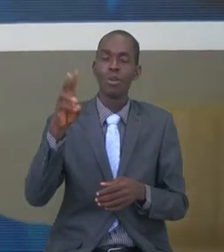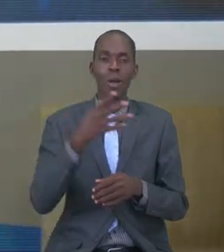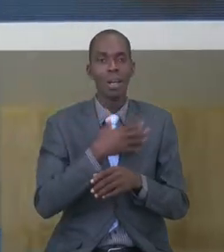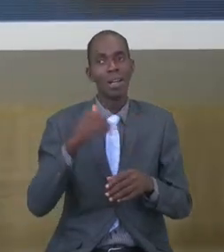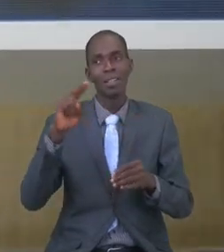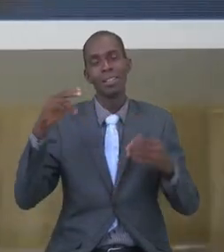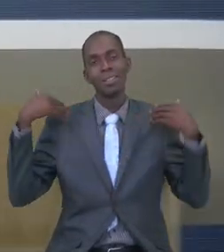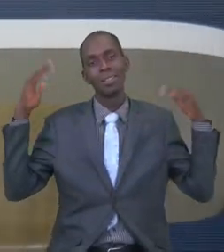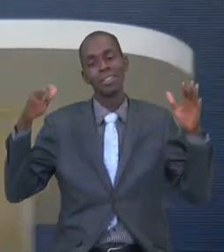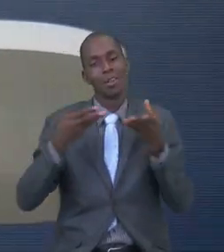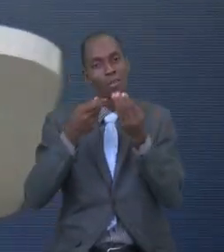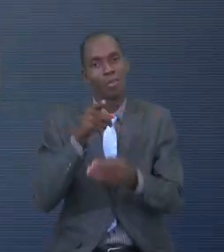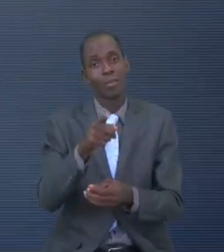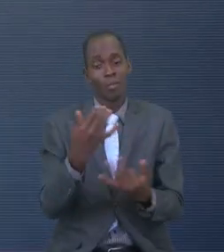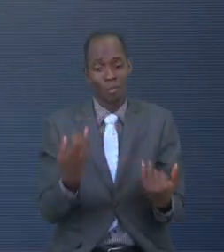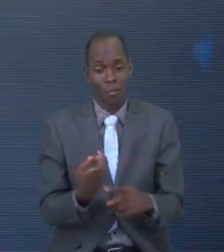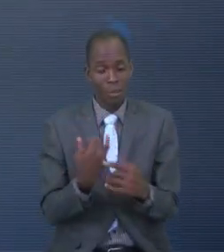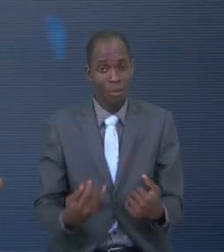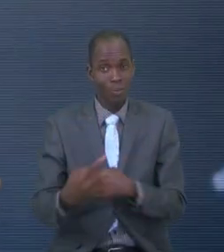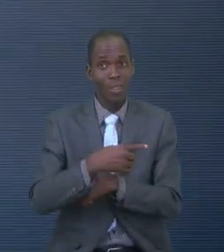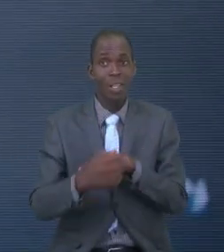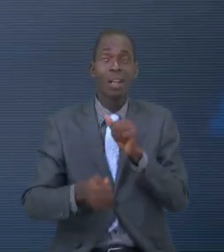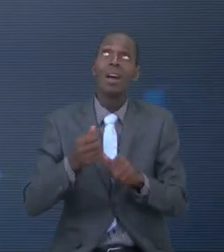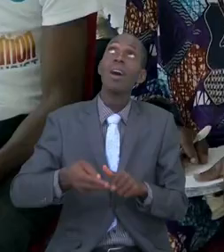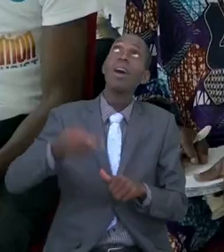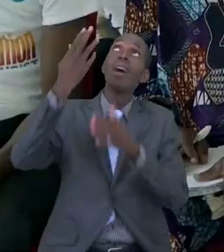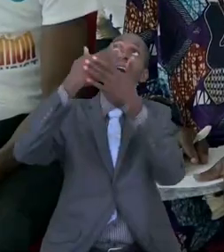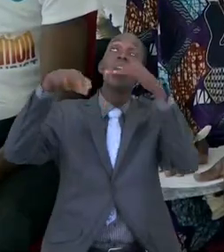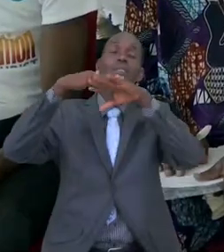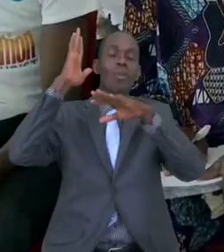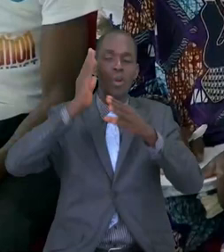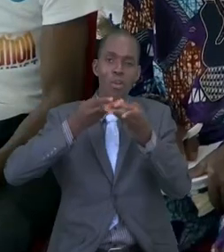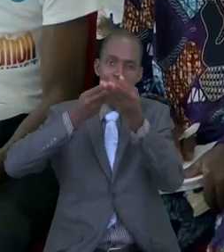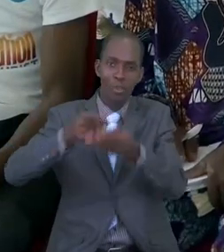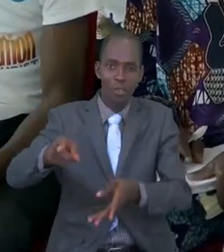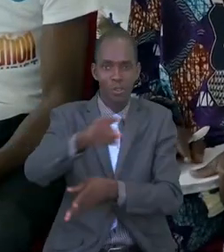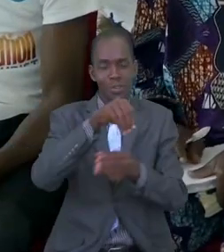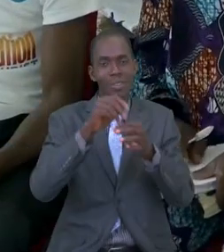today, higher heavens will feed you.